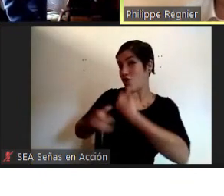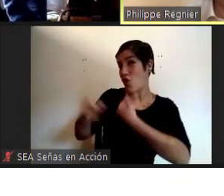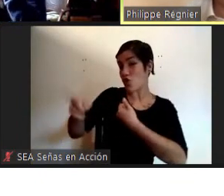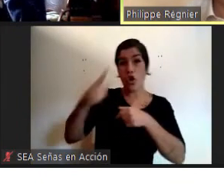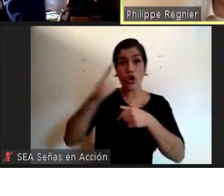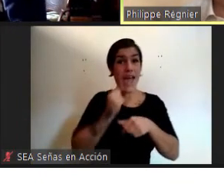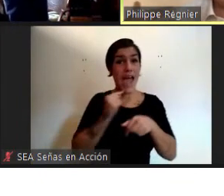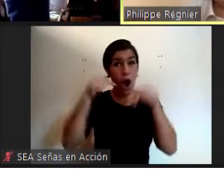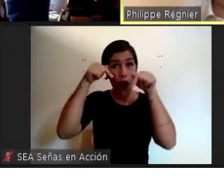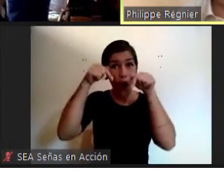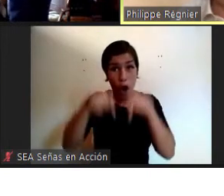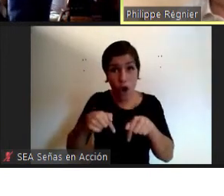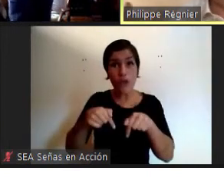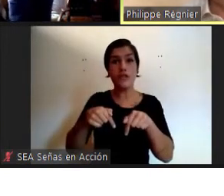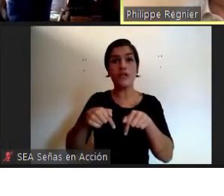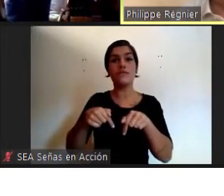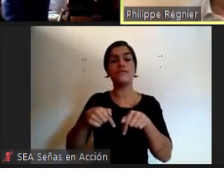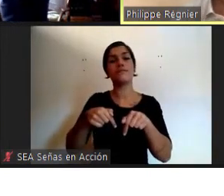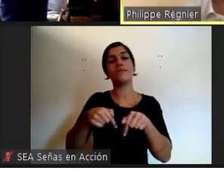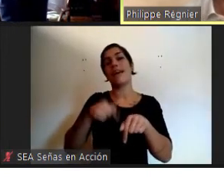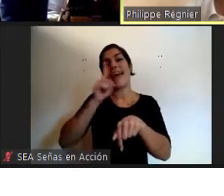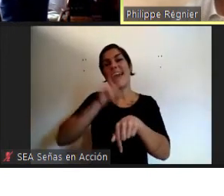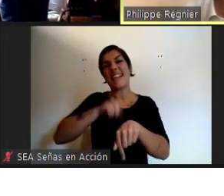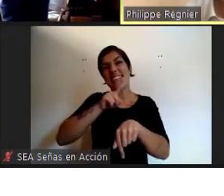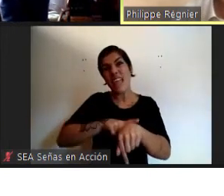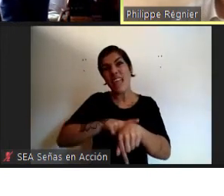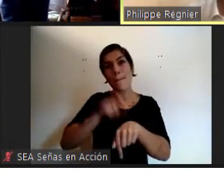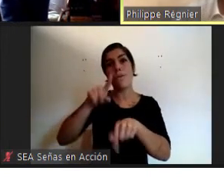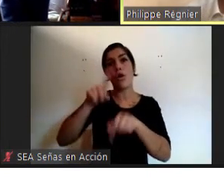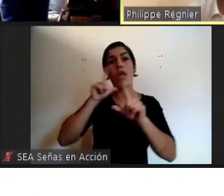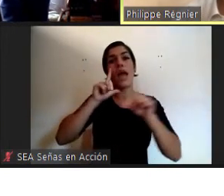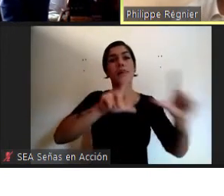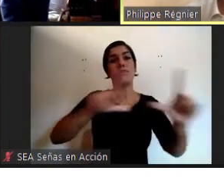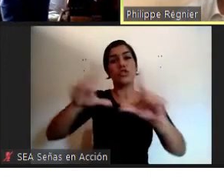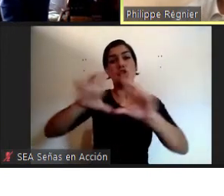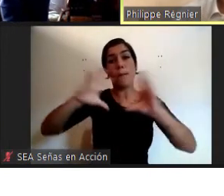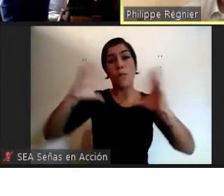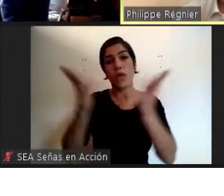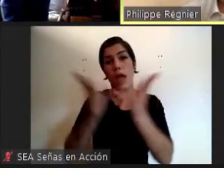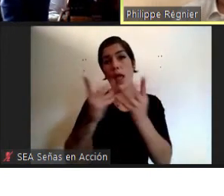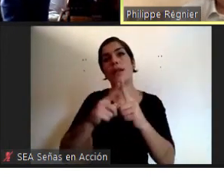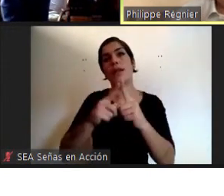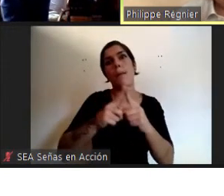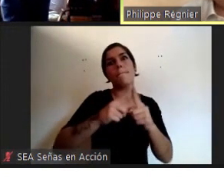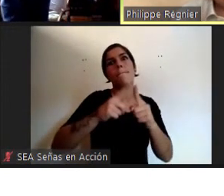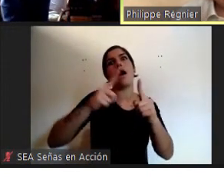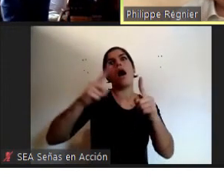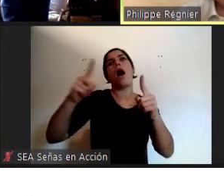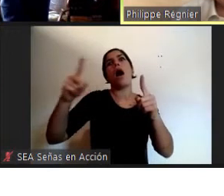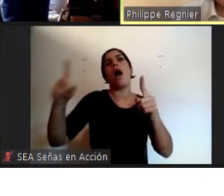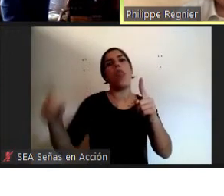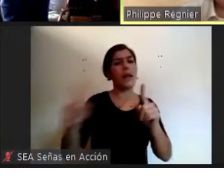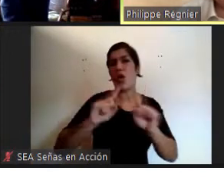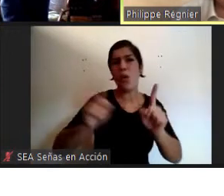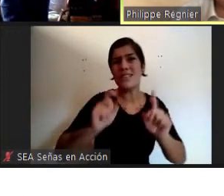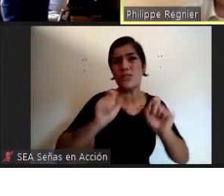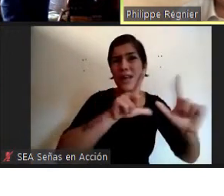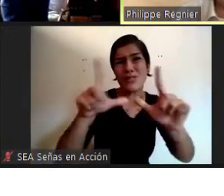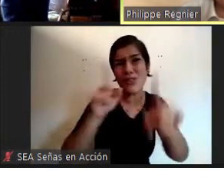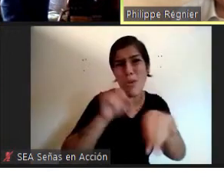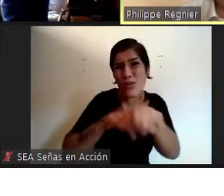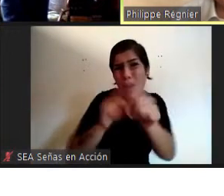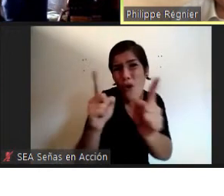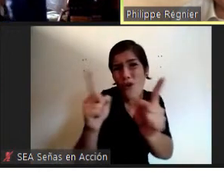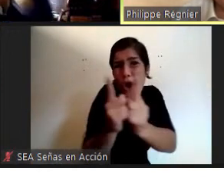she would move on to a far longer temporality. Exhibitions will last for far longer. That's